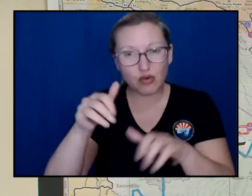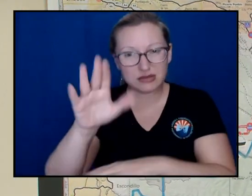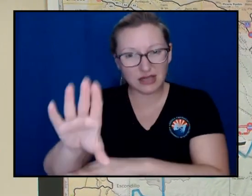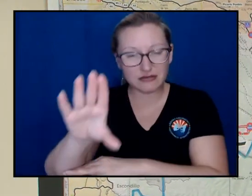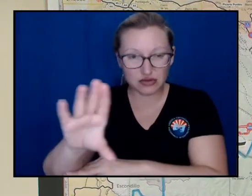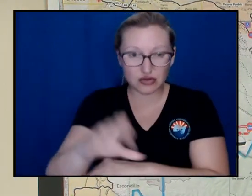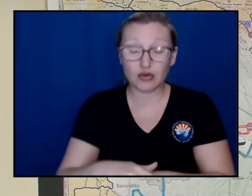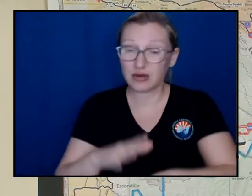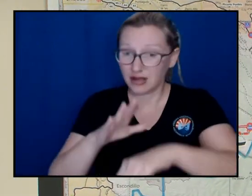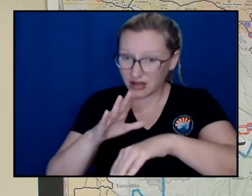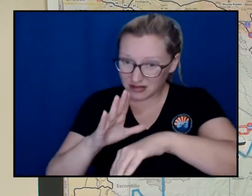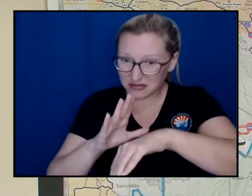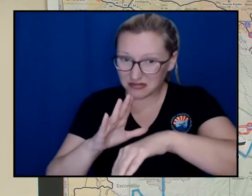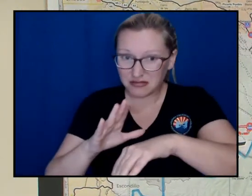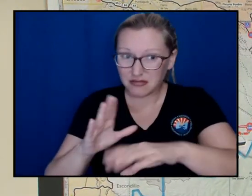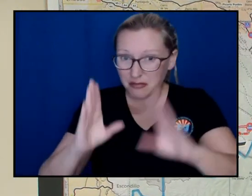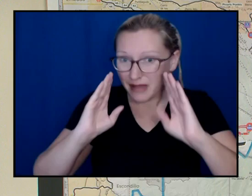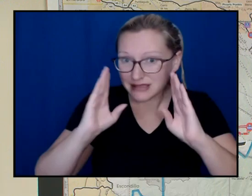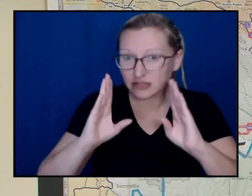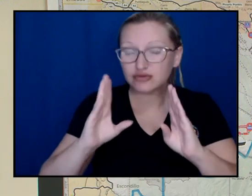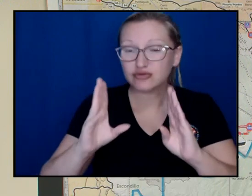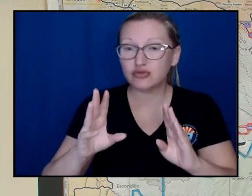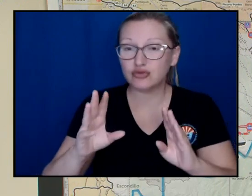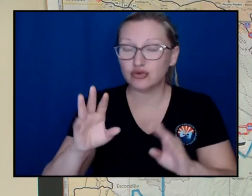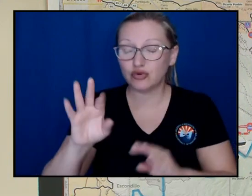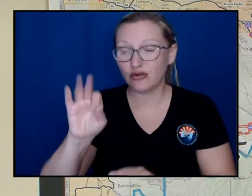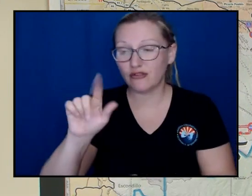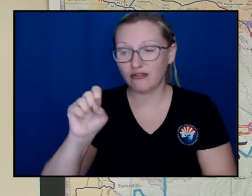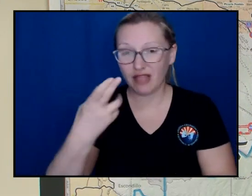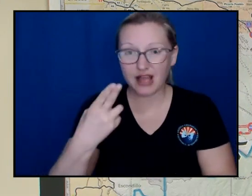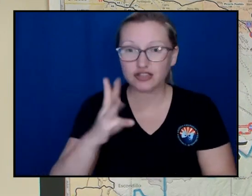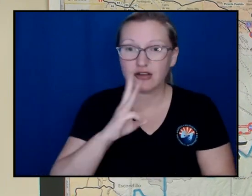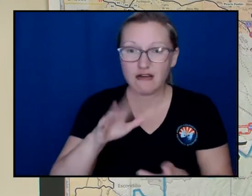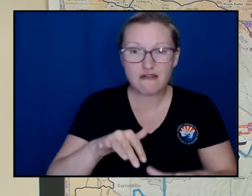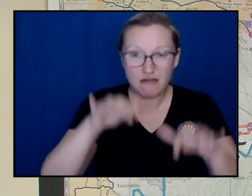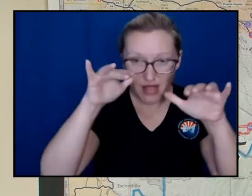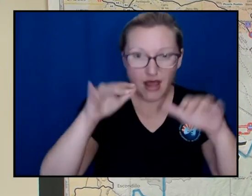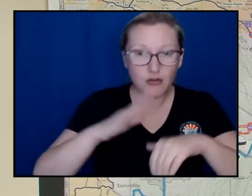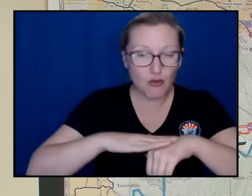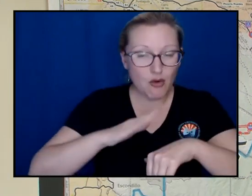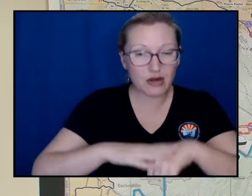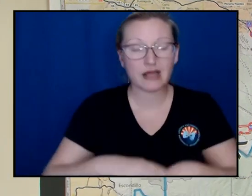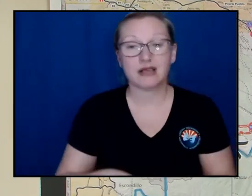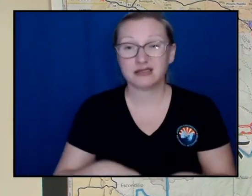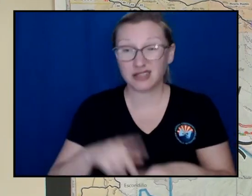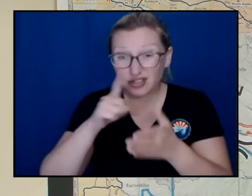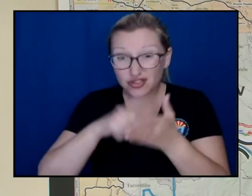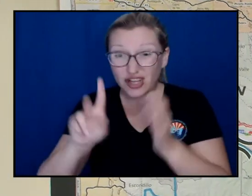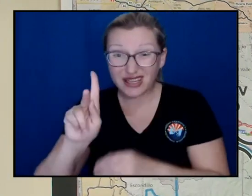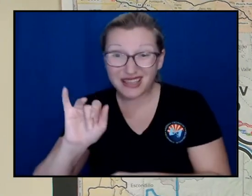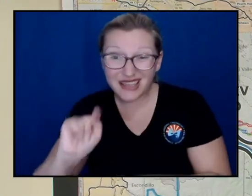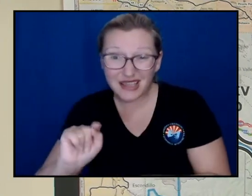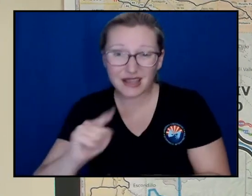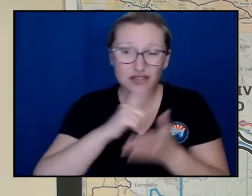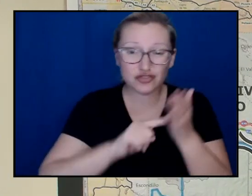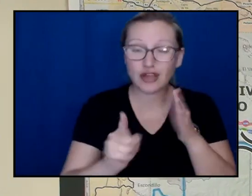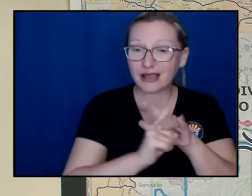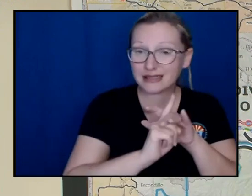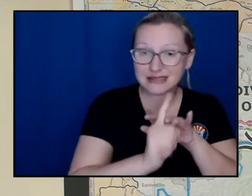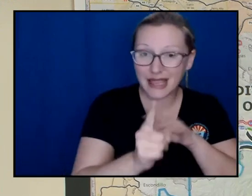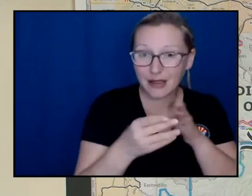out by the National Weather Service. Check your kits, check your escape routes, and just do your best to remain safe